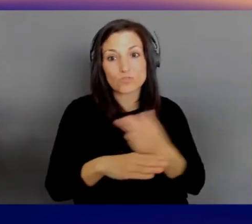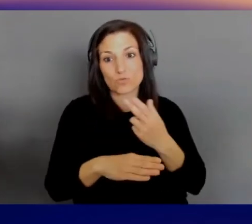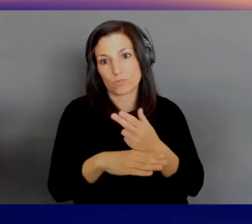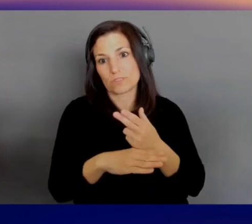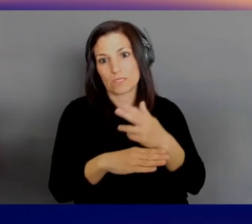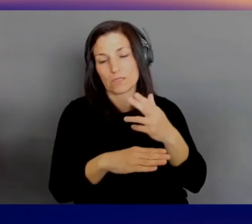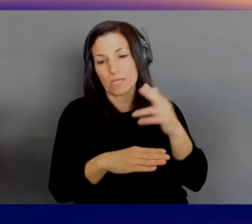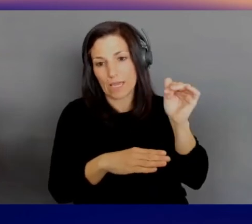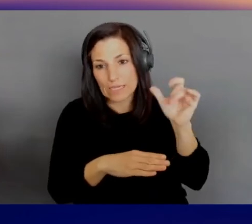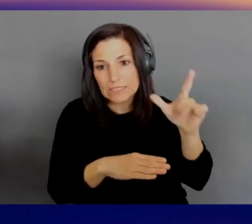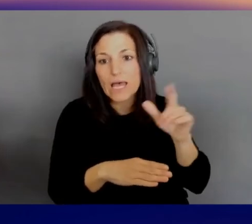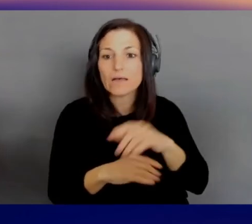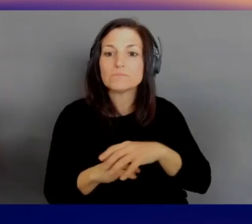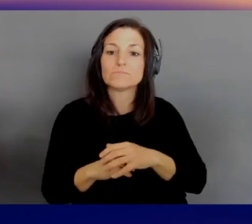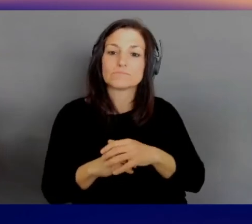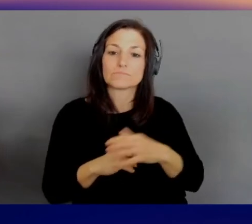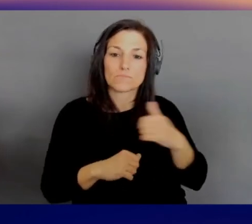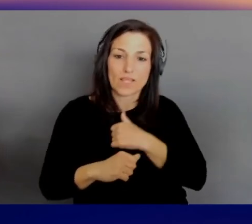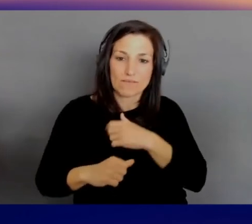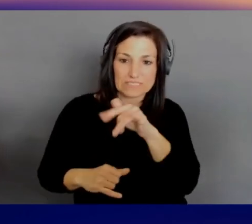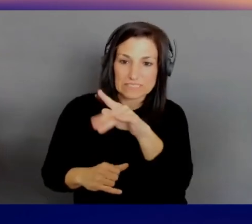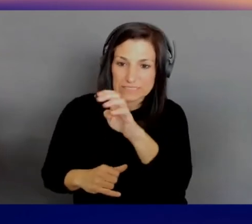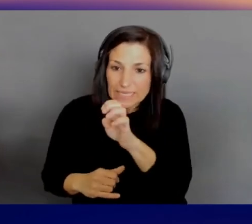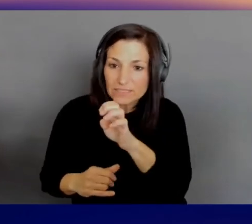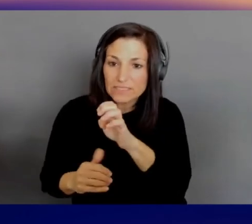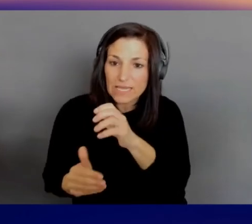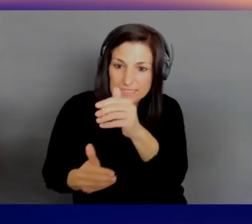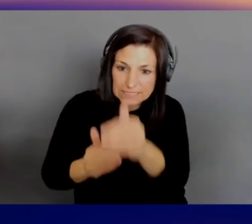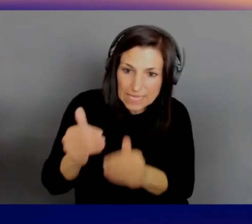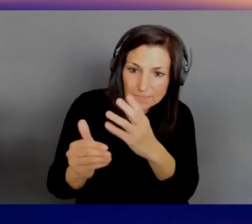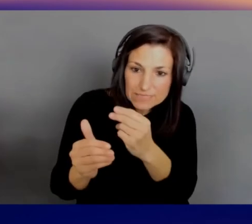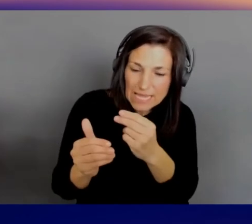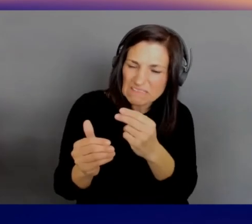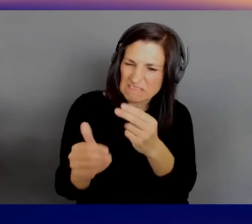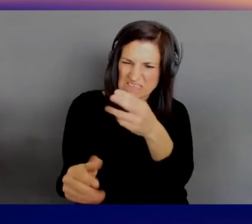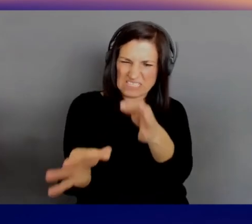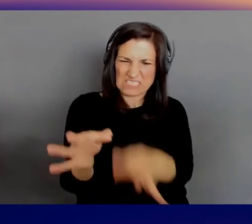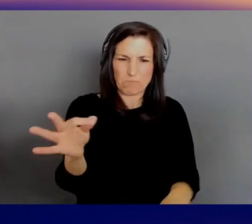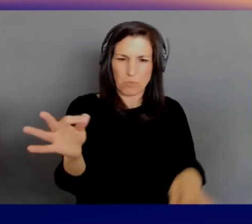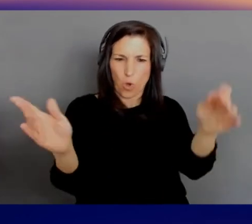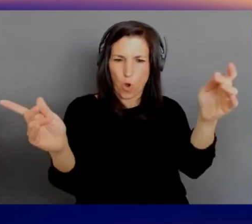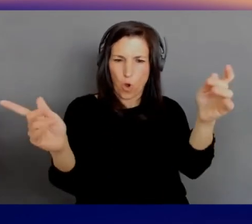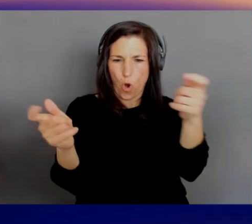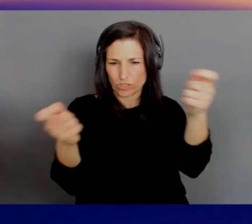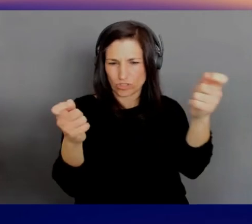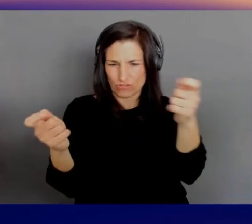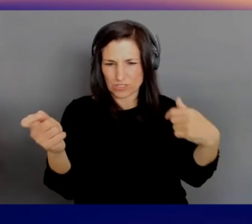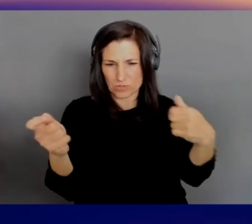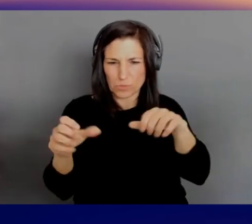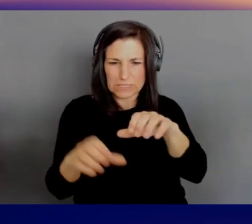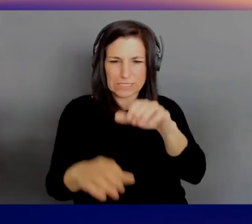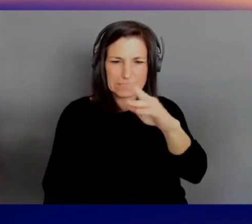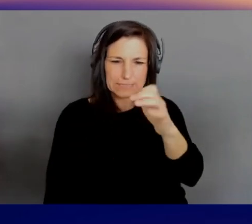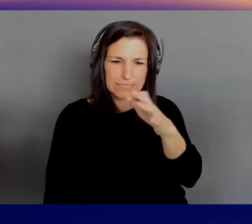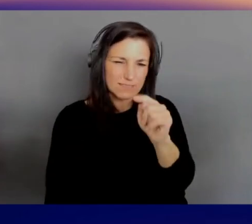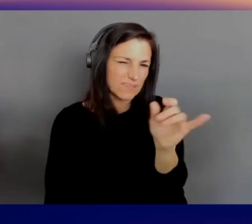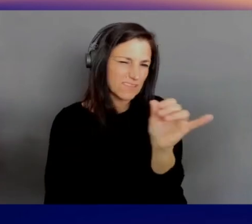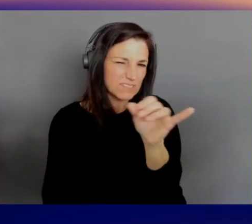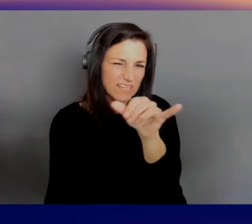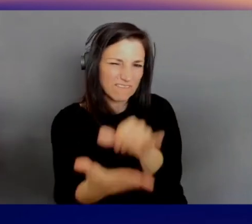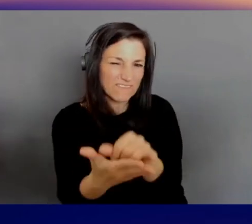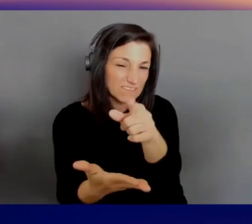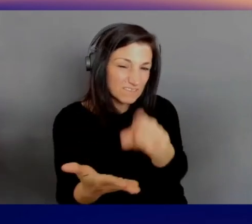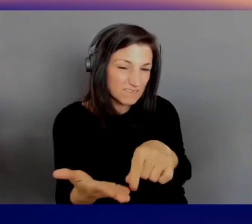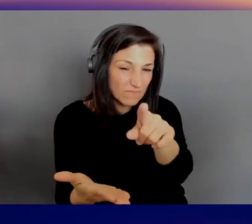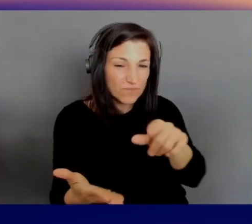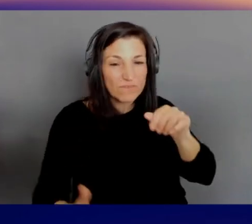states and steps, and we orchestrated. The simplest orchestration, what we did was detect sentiment, which is something like this, where you have AWS